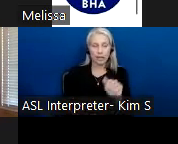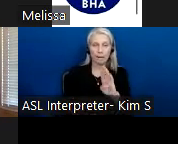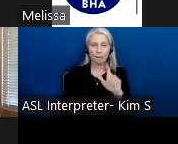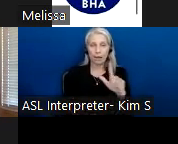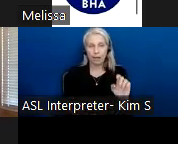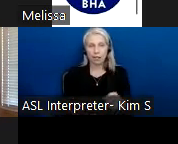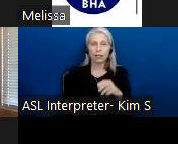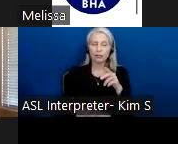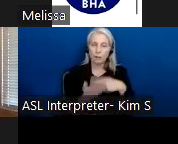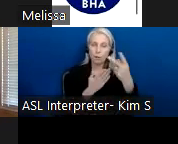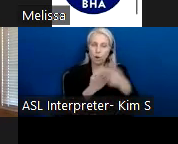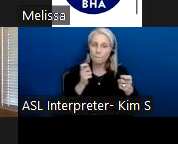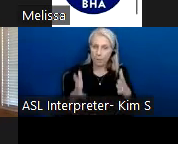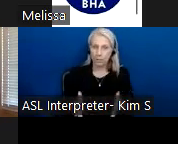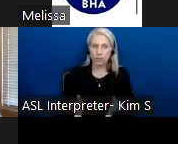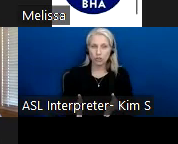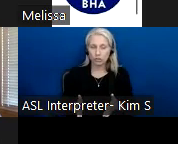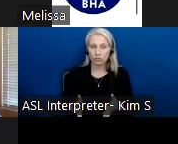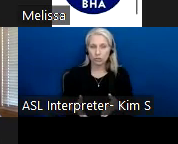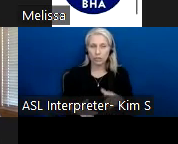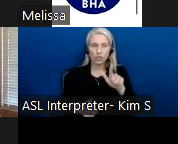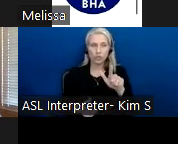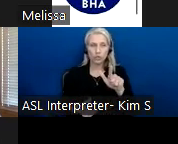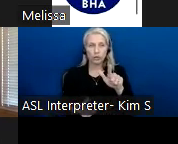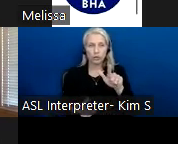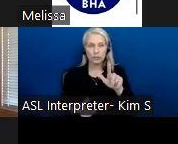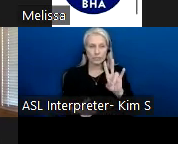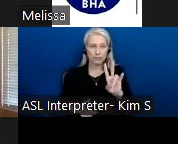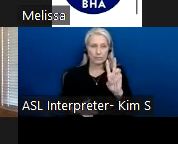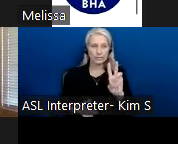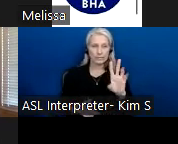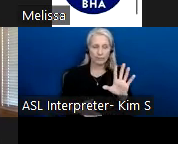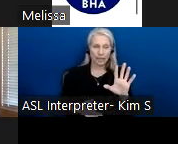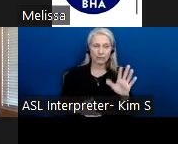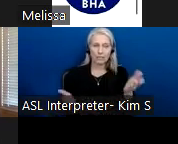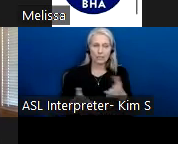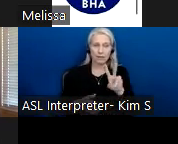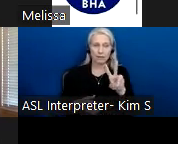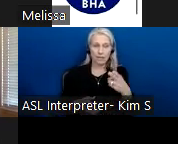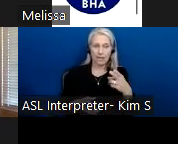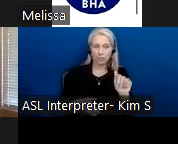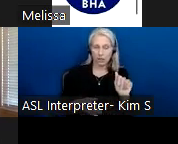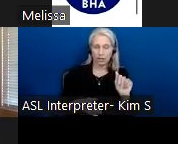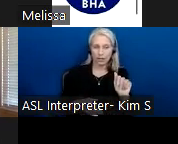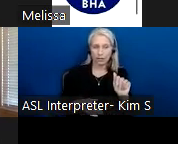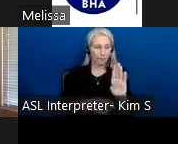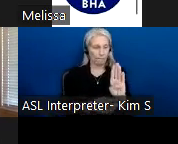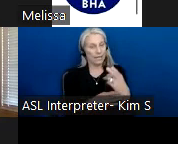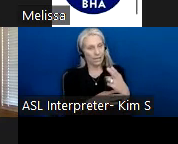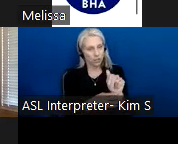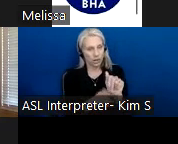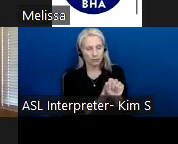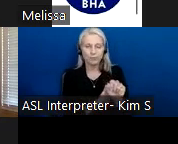is one of our program managers for 2765 here at the BHA. So she's going to give us some updates